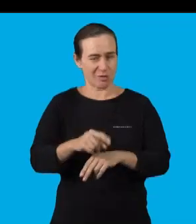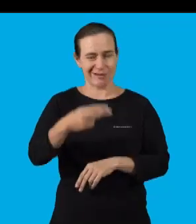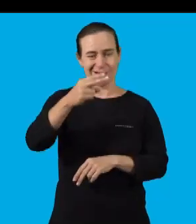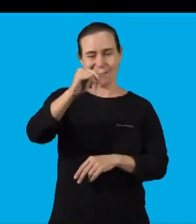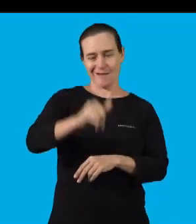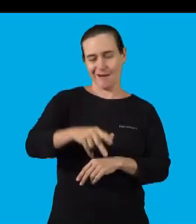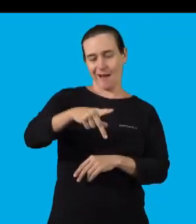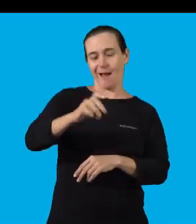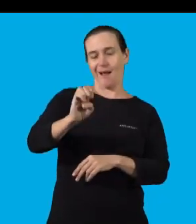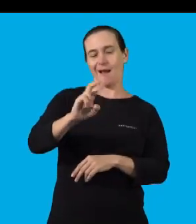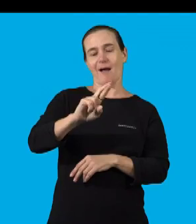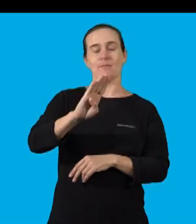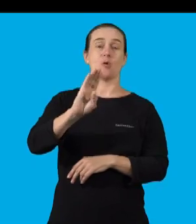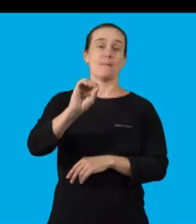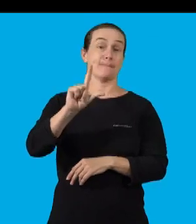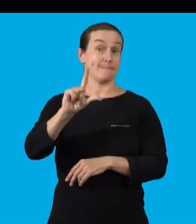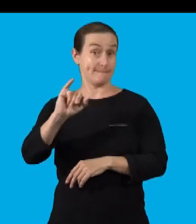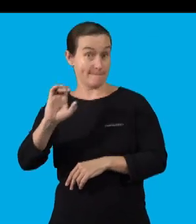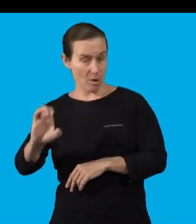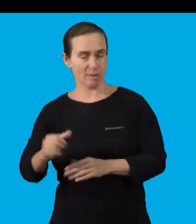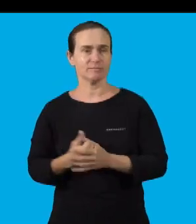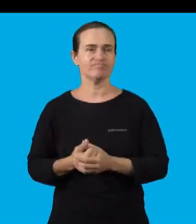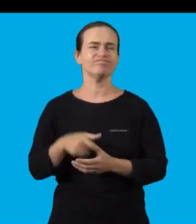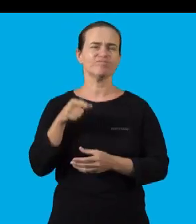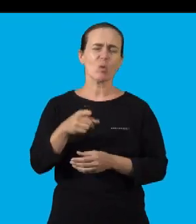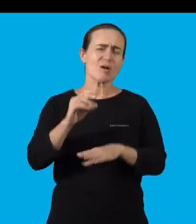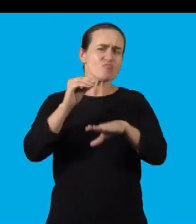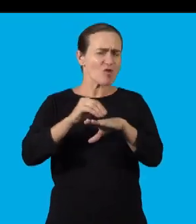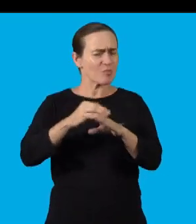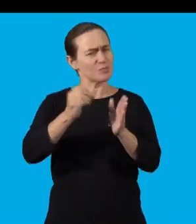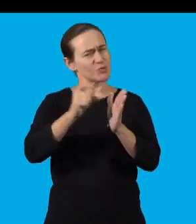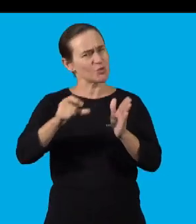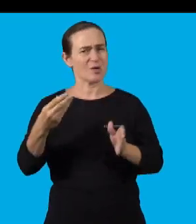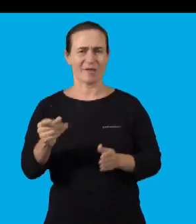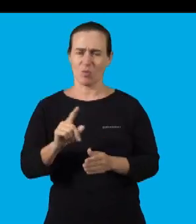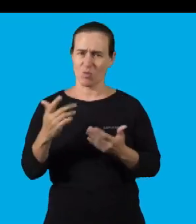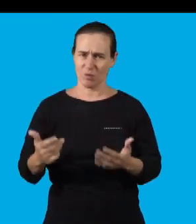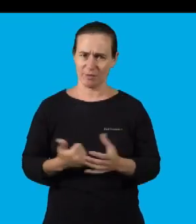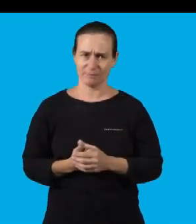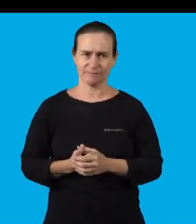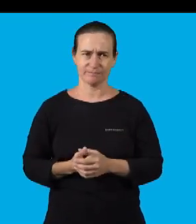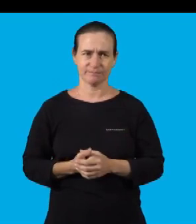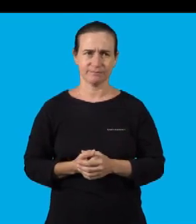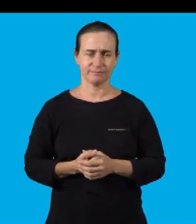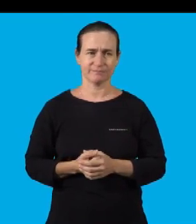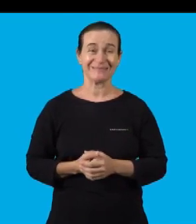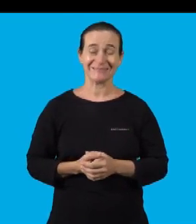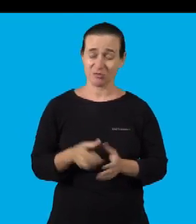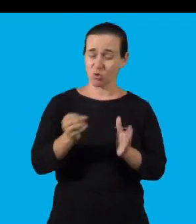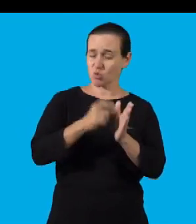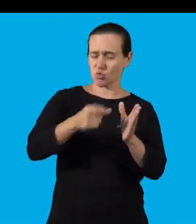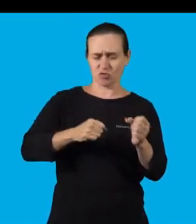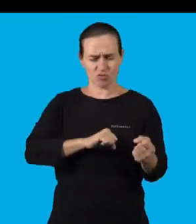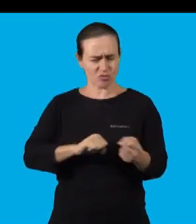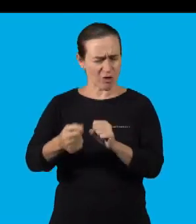hyperbolic function. Let's look at the problem when it comes to the hyperbolic function. So firstly, learners struggle to interpret